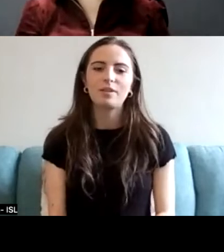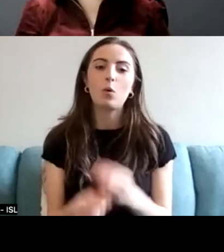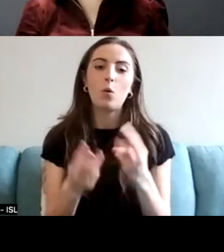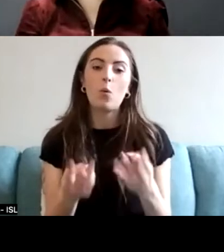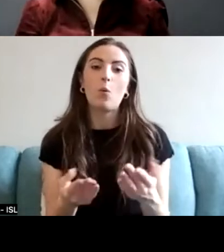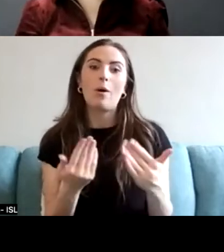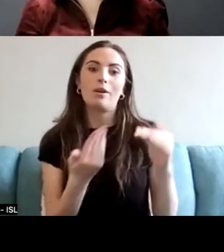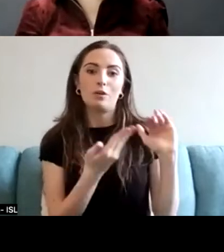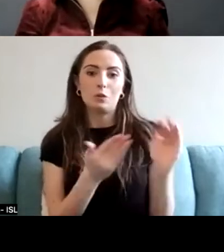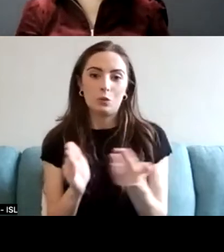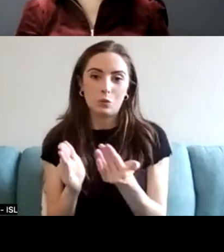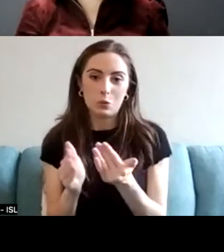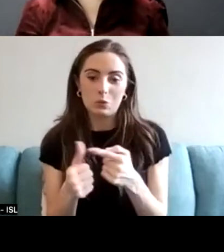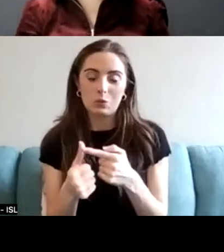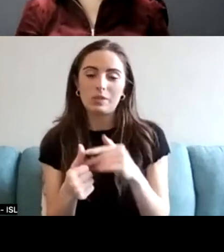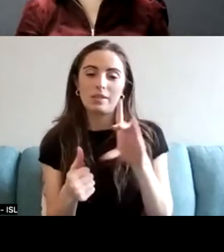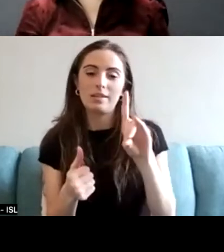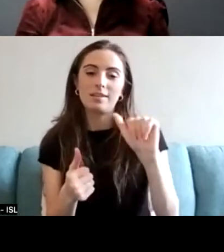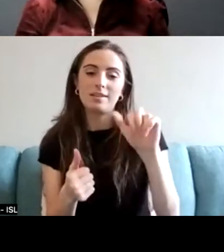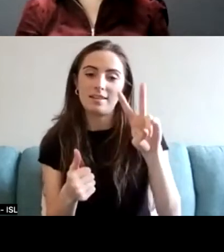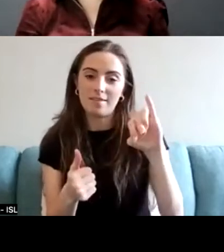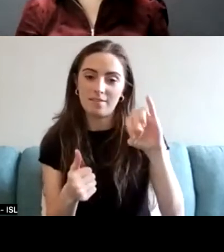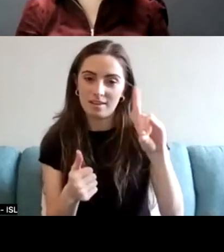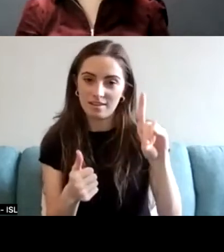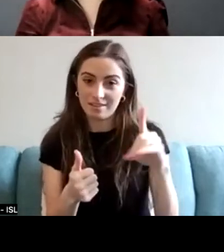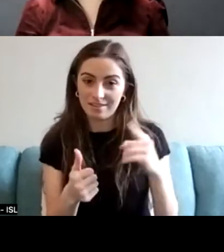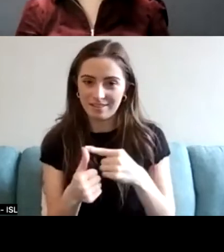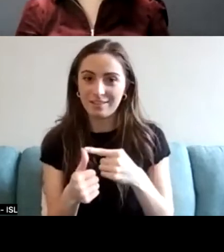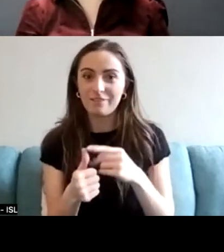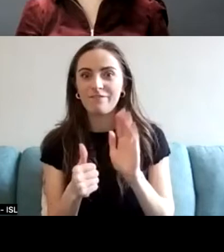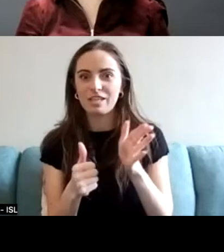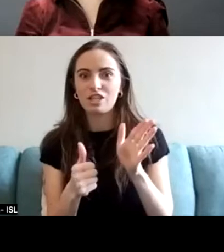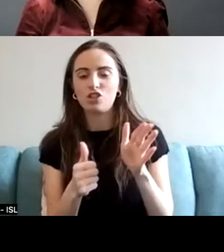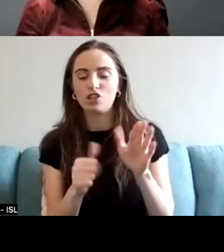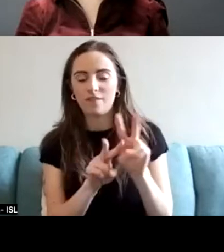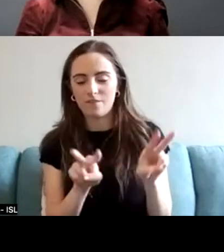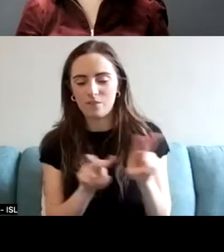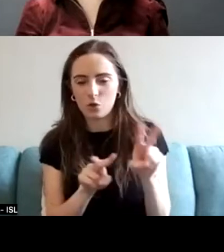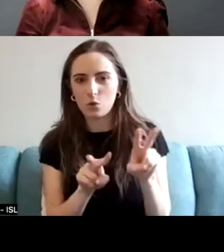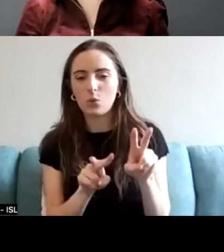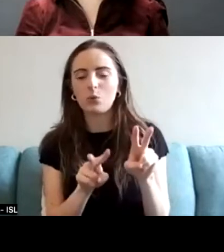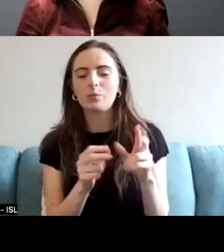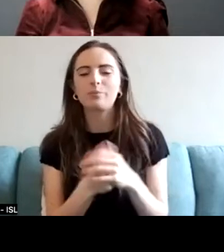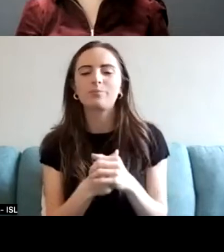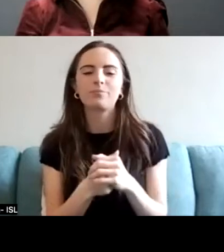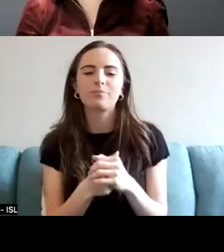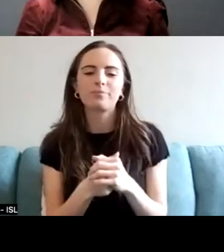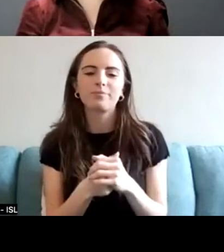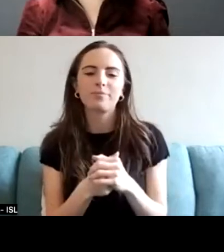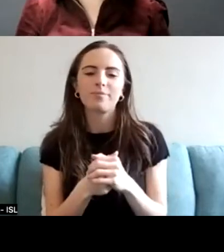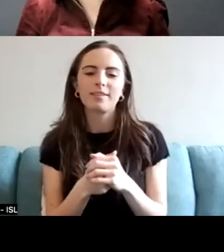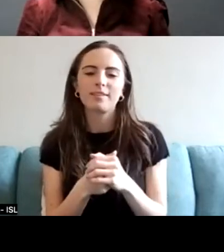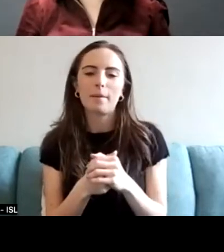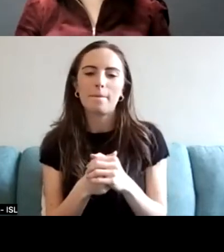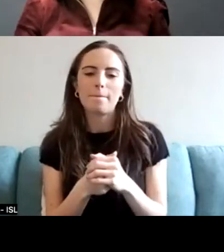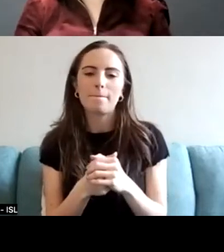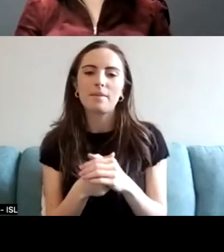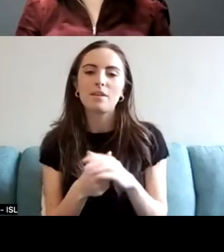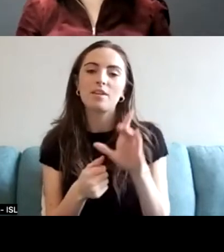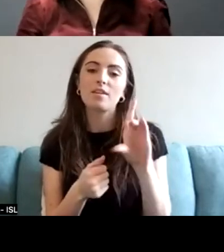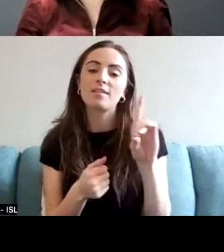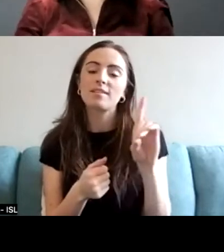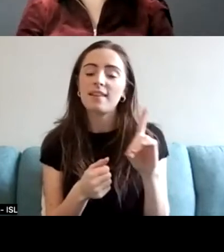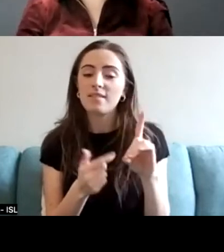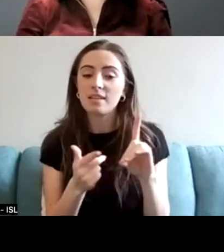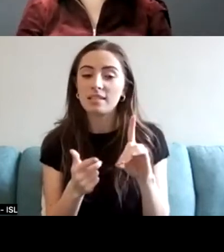I want to introduce David, who just presented the video there to us for the demo. And so David works as part